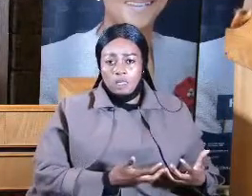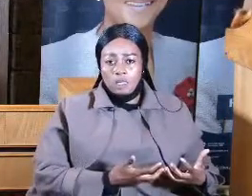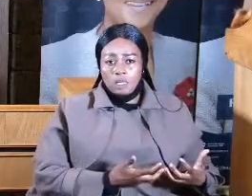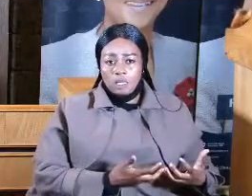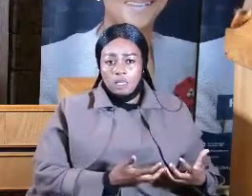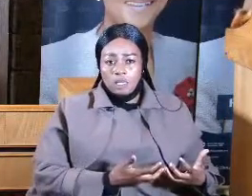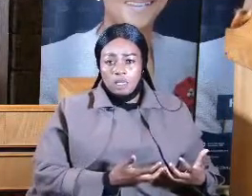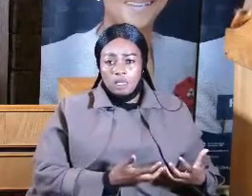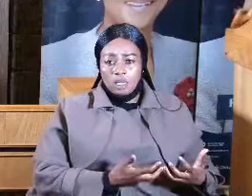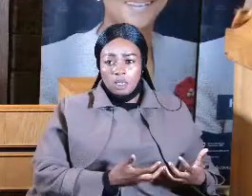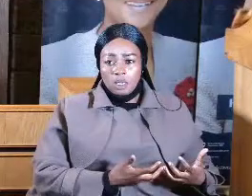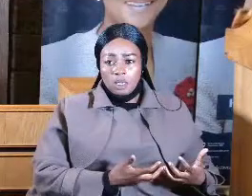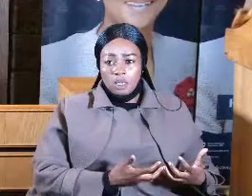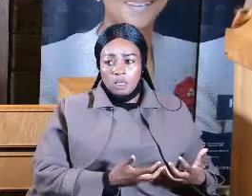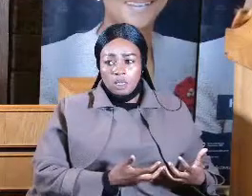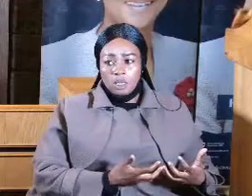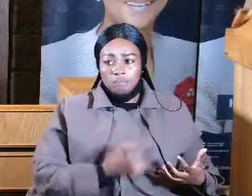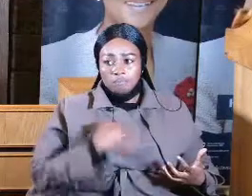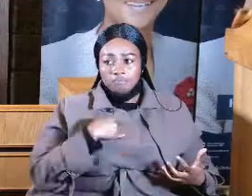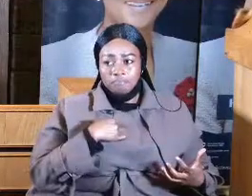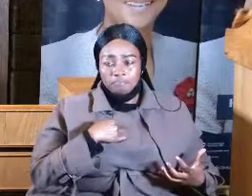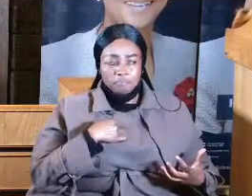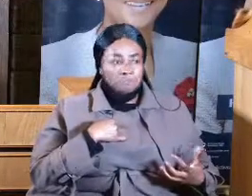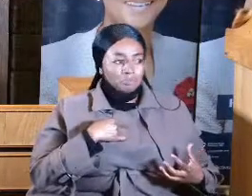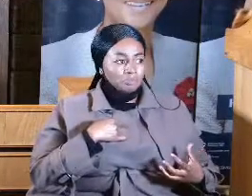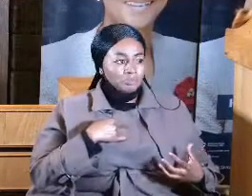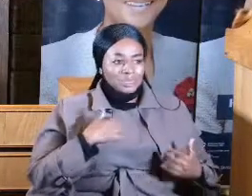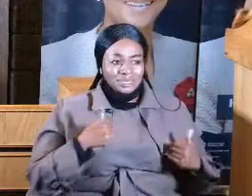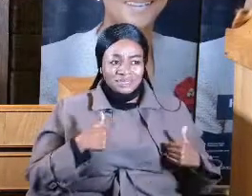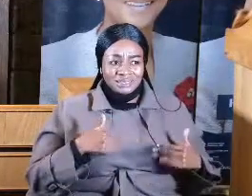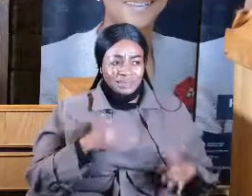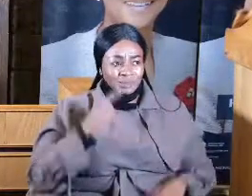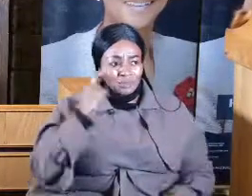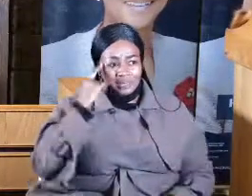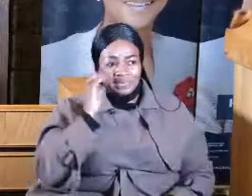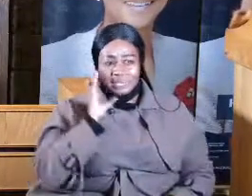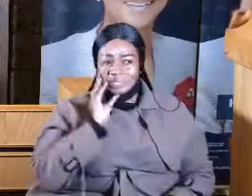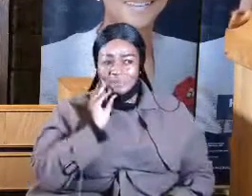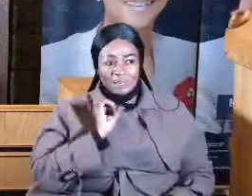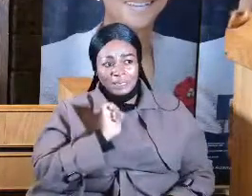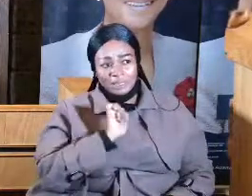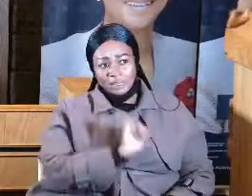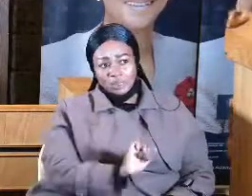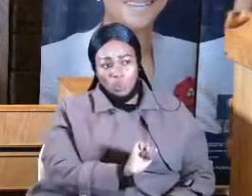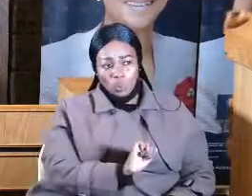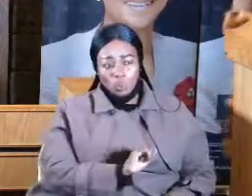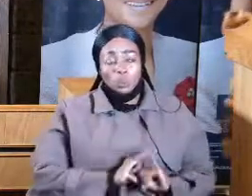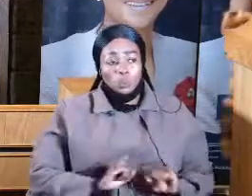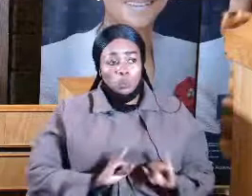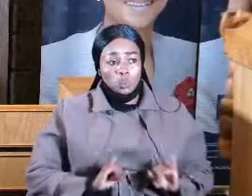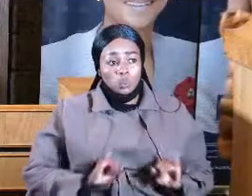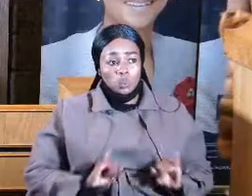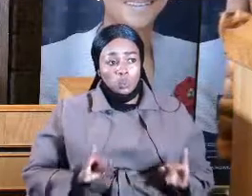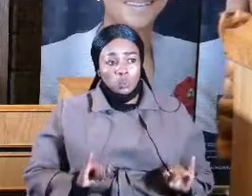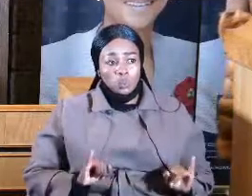I cannot even begin to think of what could be going on in that place.